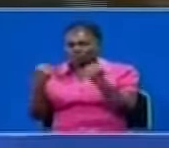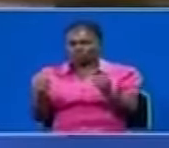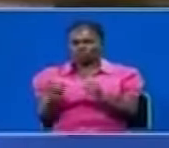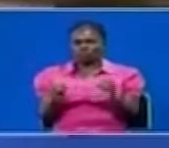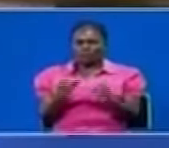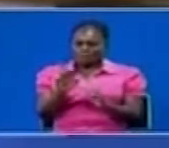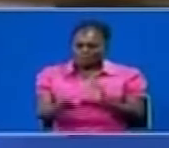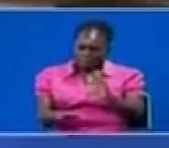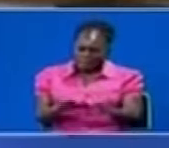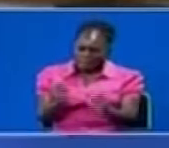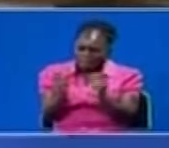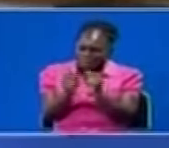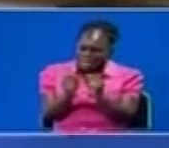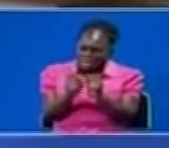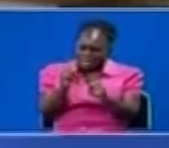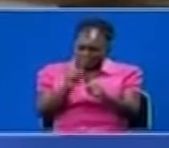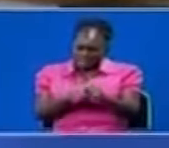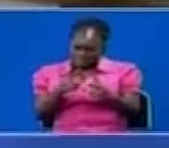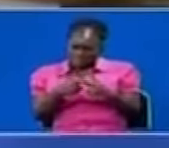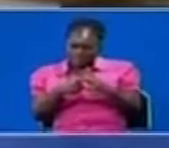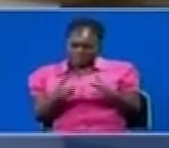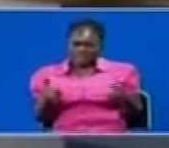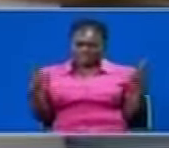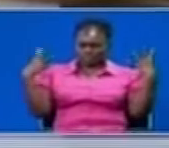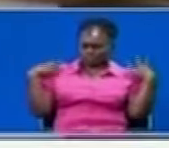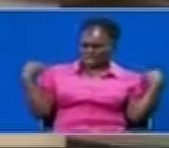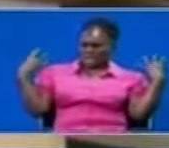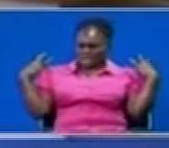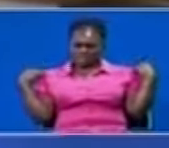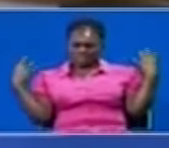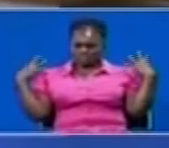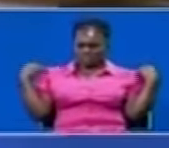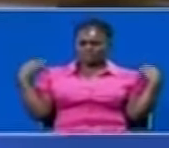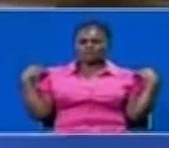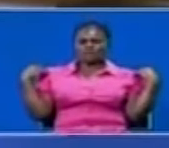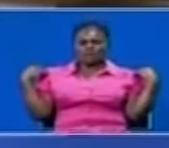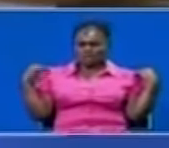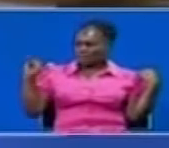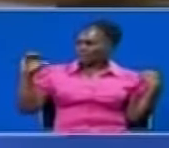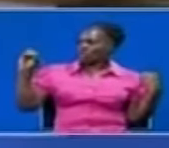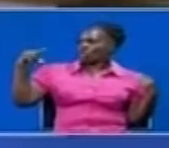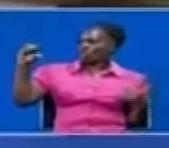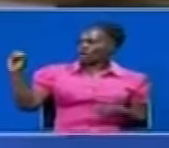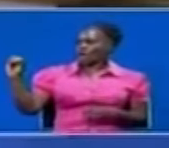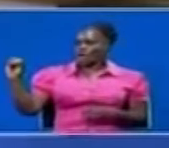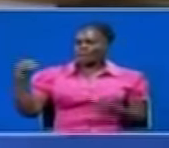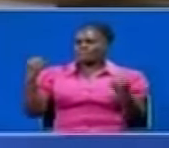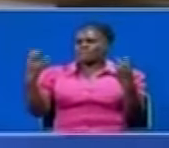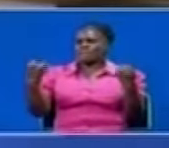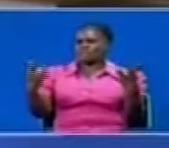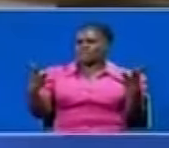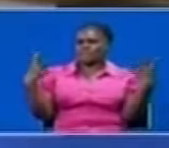Ilikuwa ikiumauma kidogo, lakini wakati nilianza kufanya hizo exercise, yoga, breathing na mengi